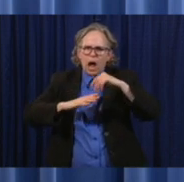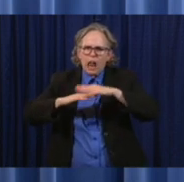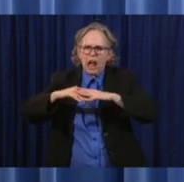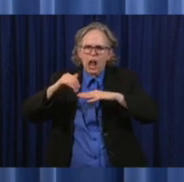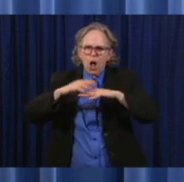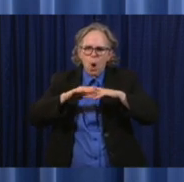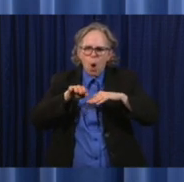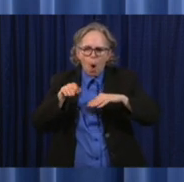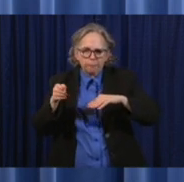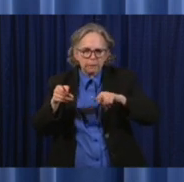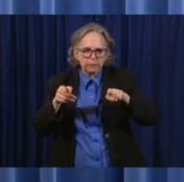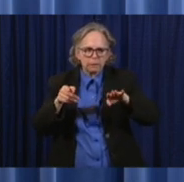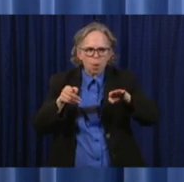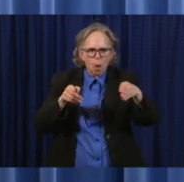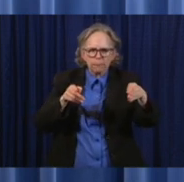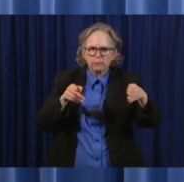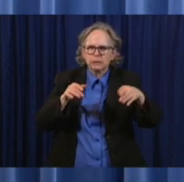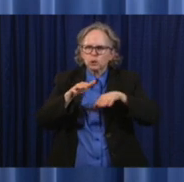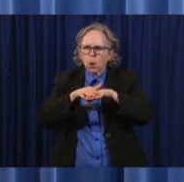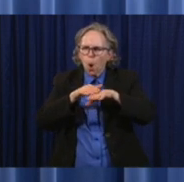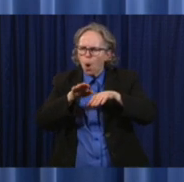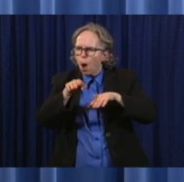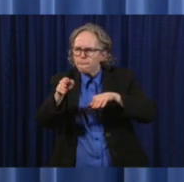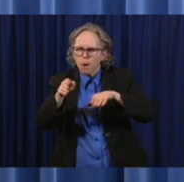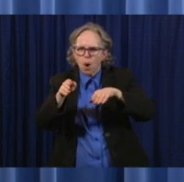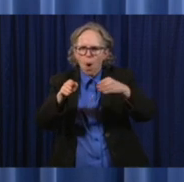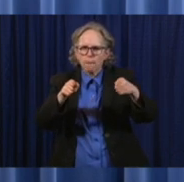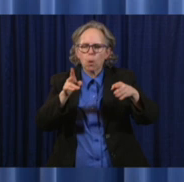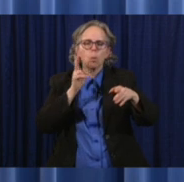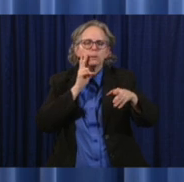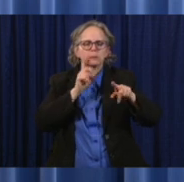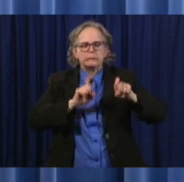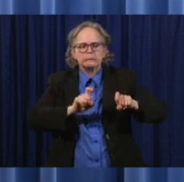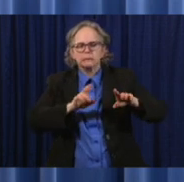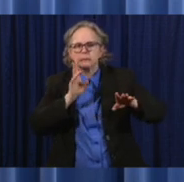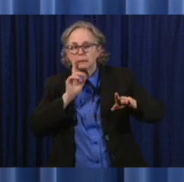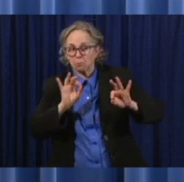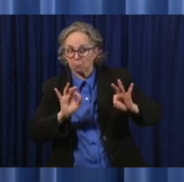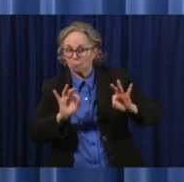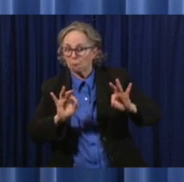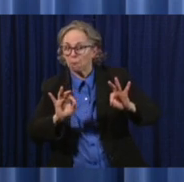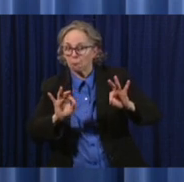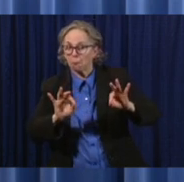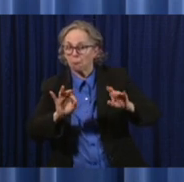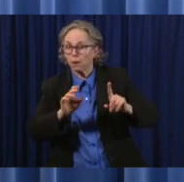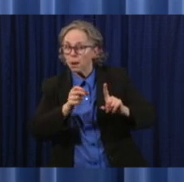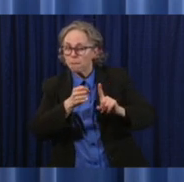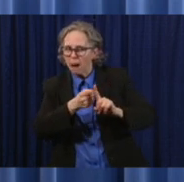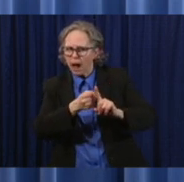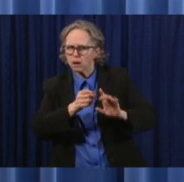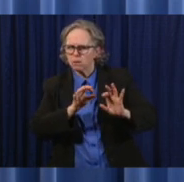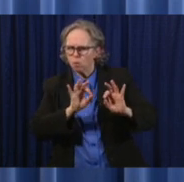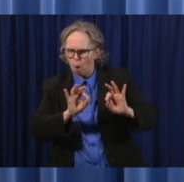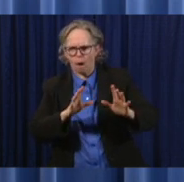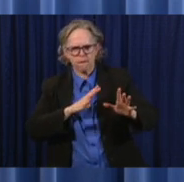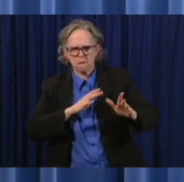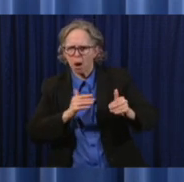frankly, we're trying to see, one step or two steps or three steps at a time and see how things are